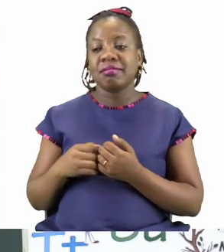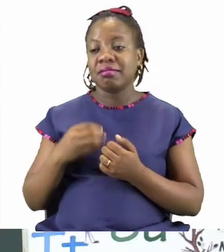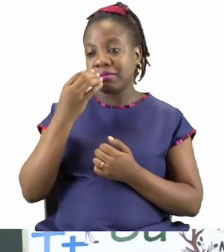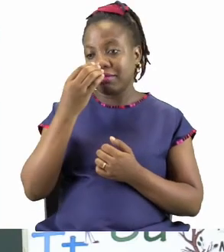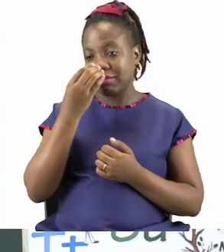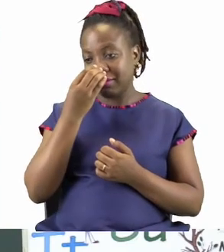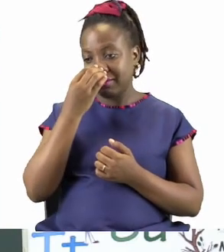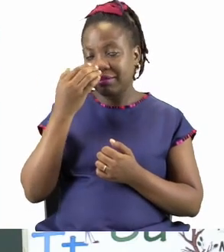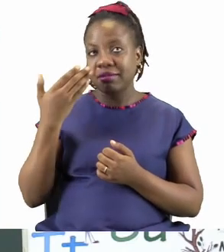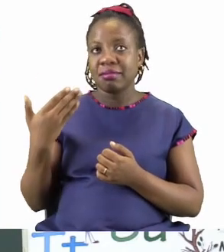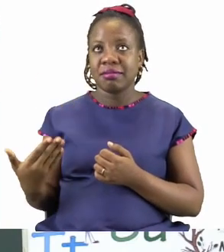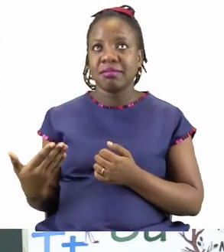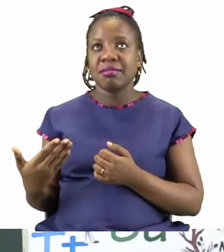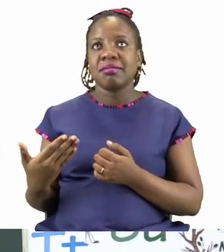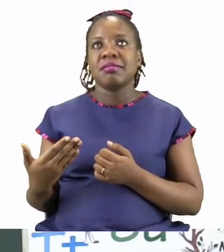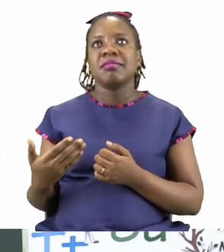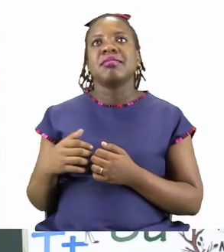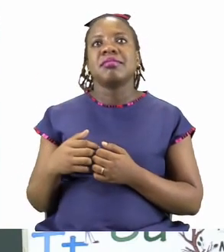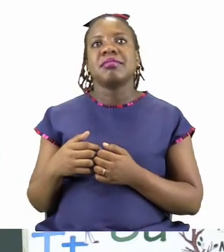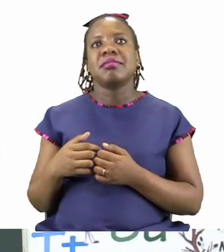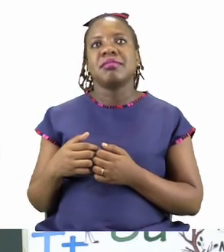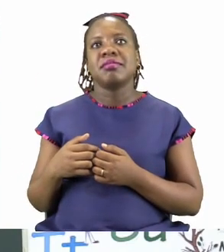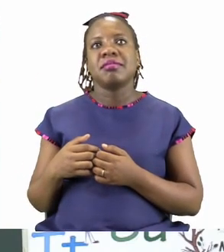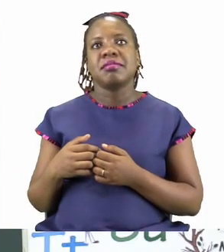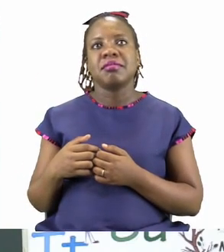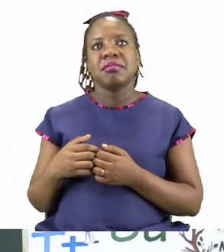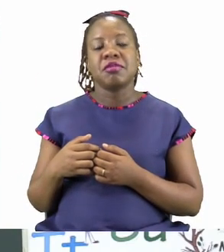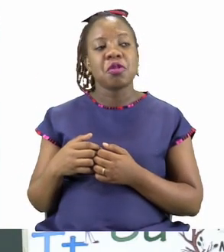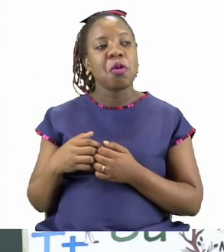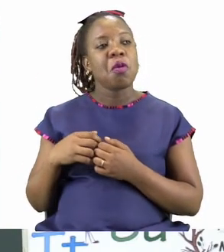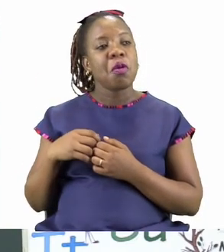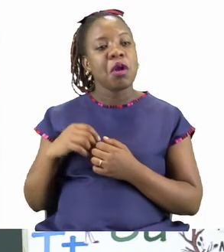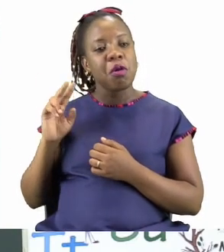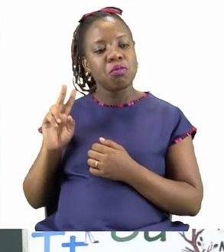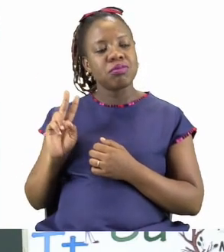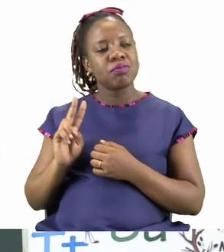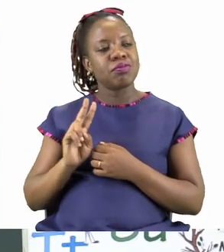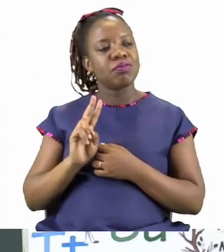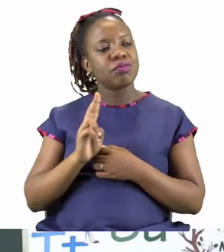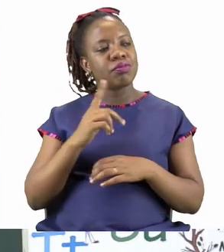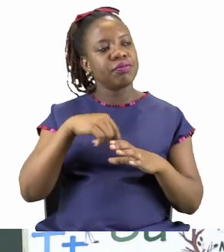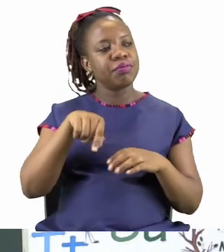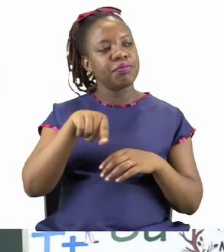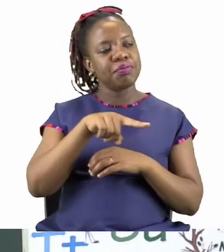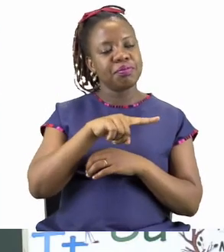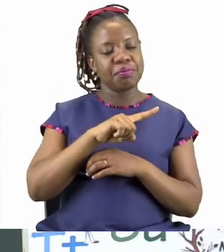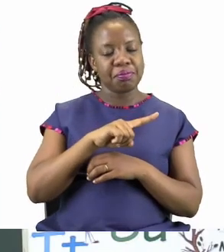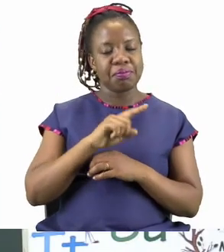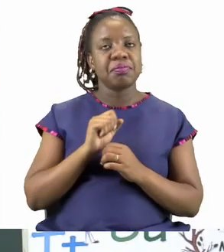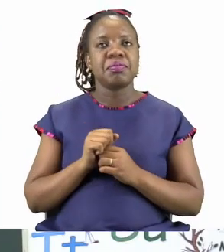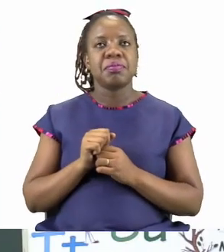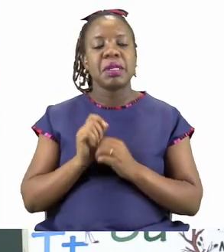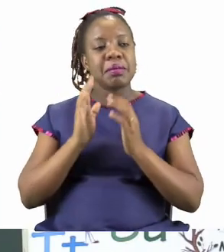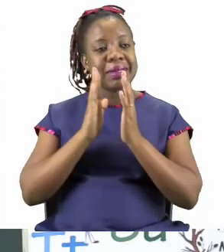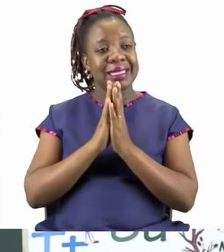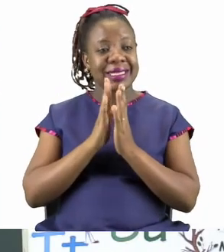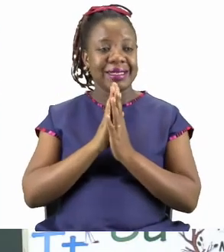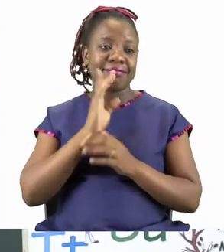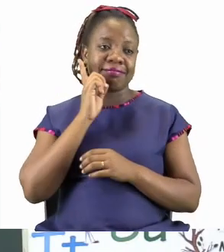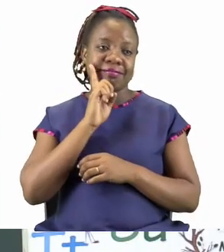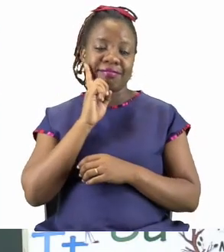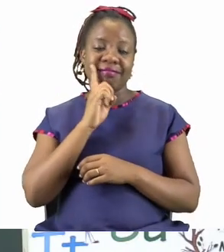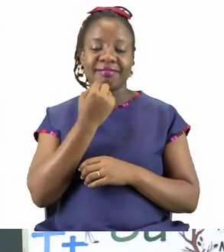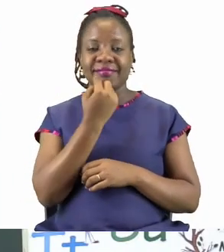here, we are going to take a walk after this. So, we want you to stay safe and